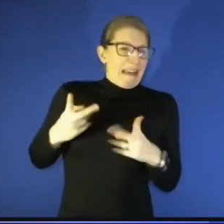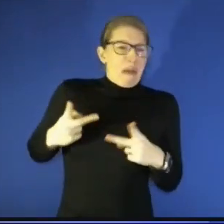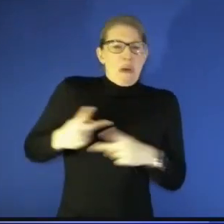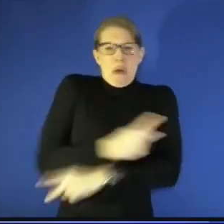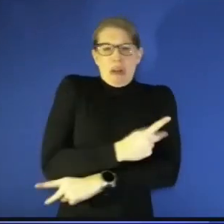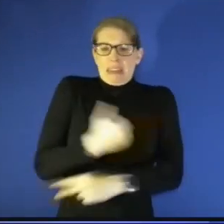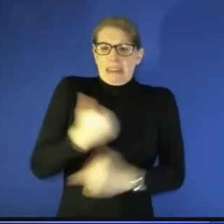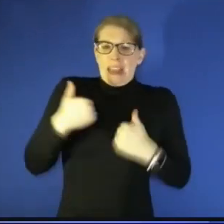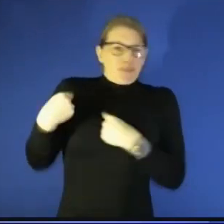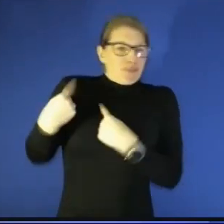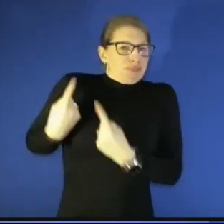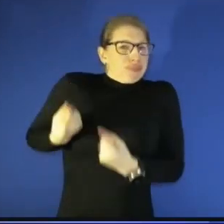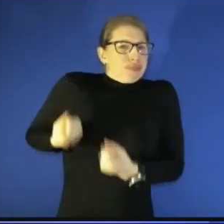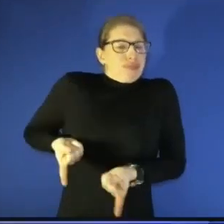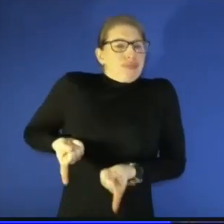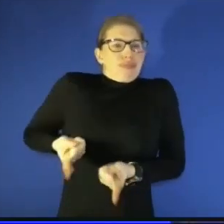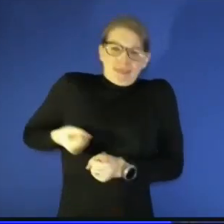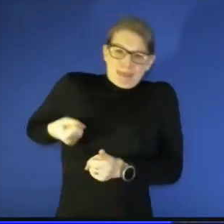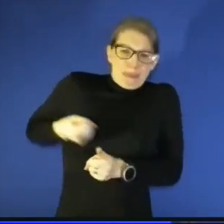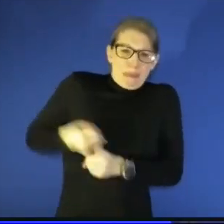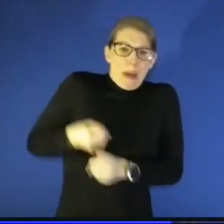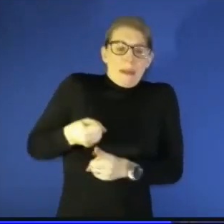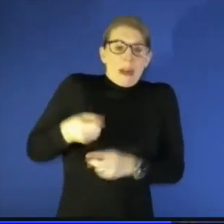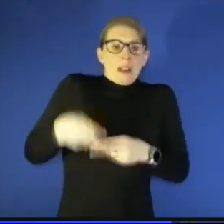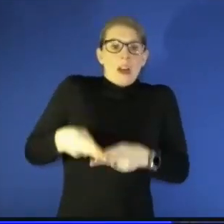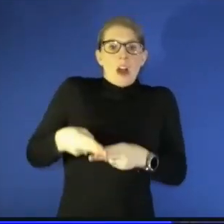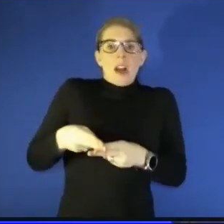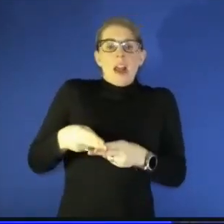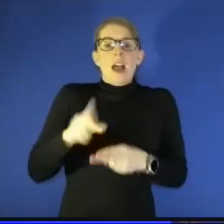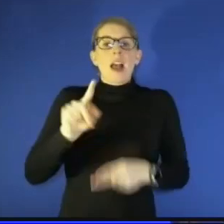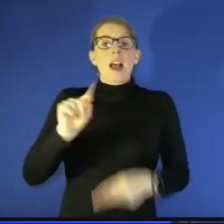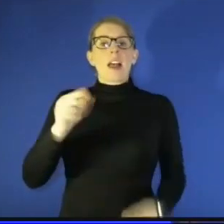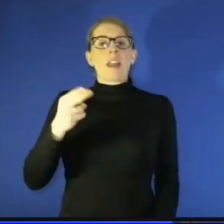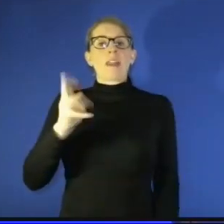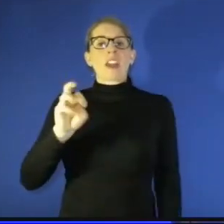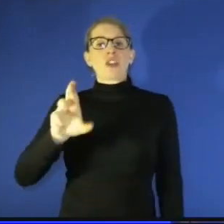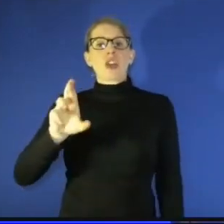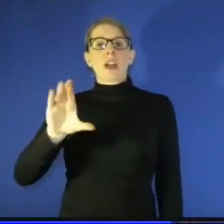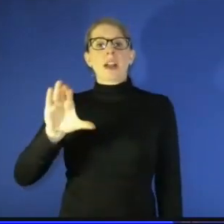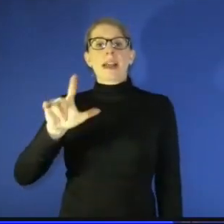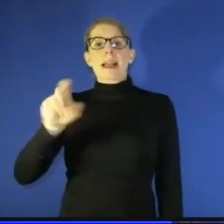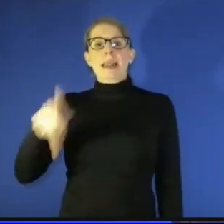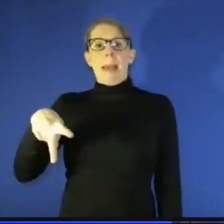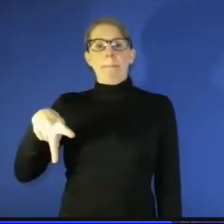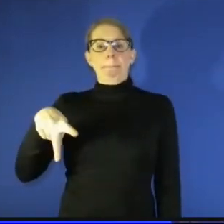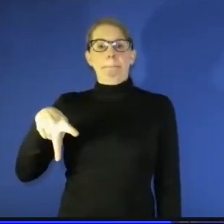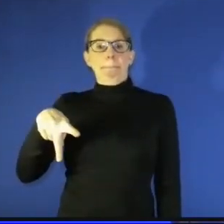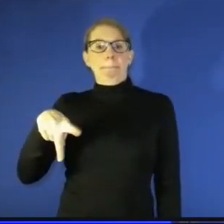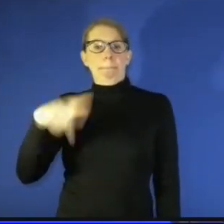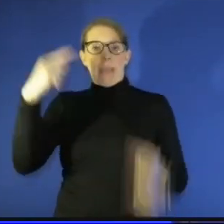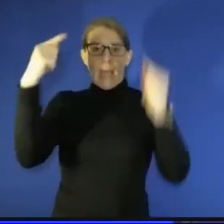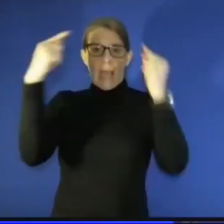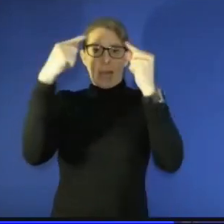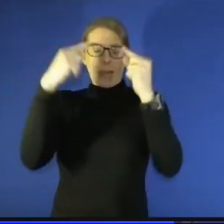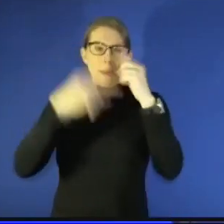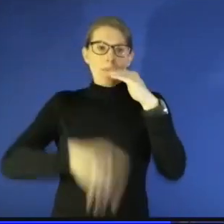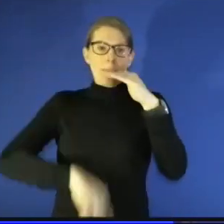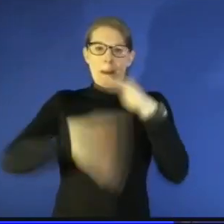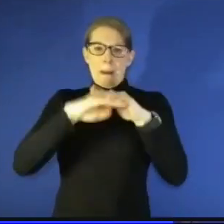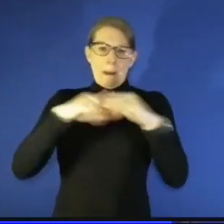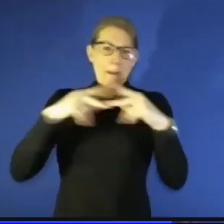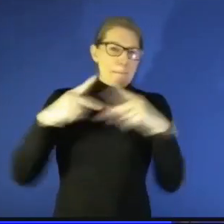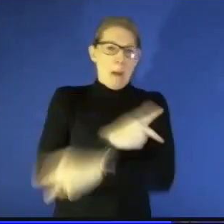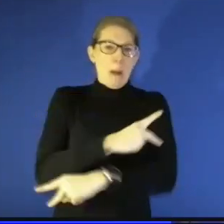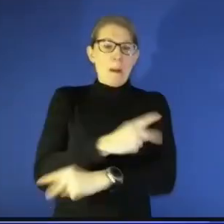very sudden impact. They call it a thunderclap headache. The intensity will be maximal in the first 10 seconds of its